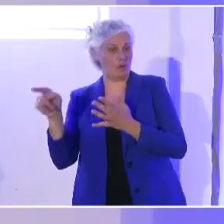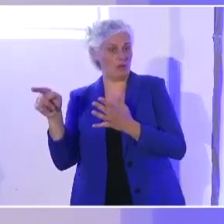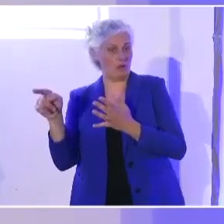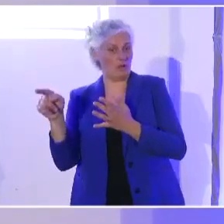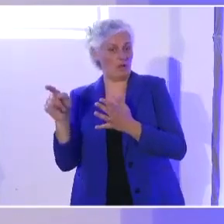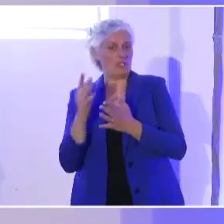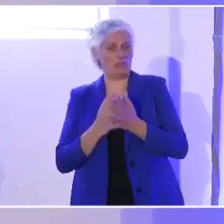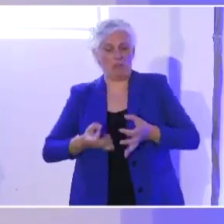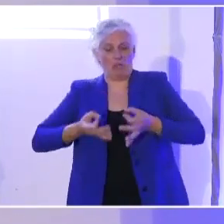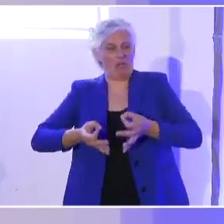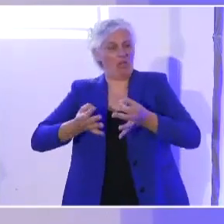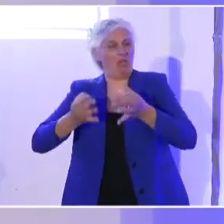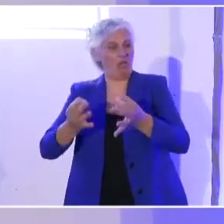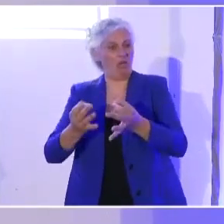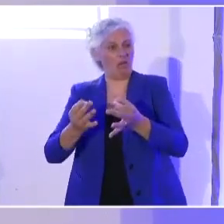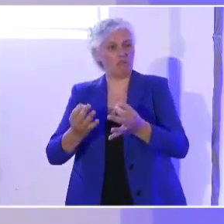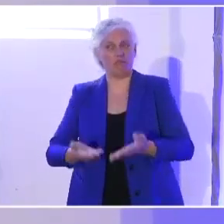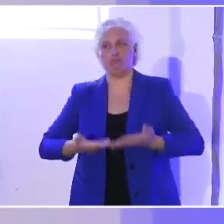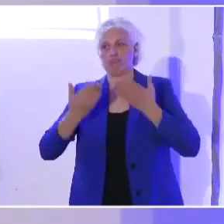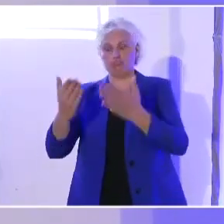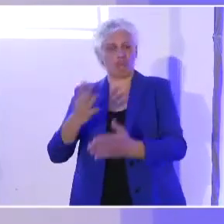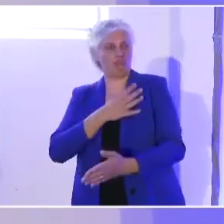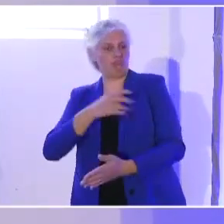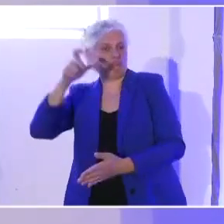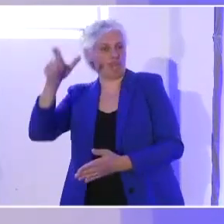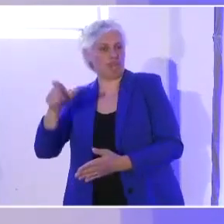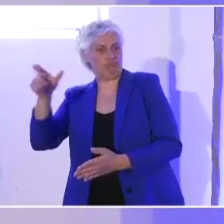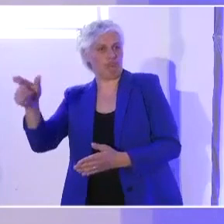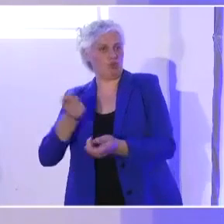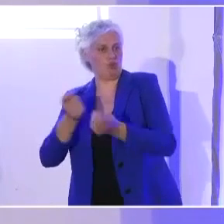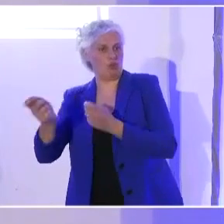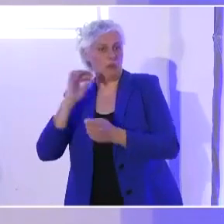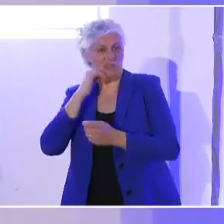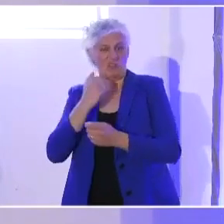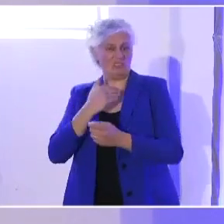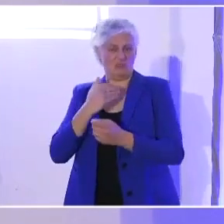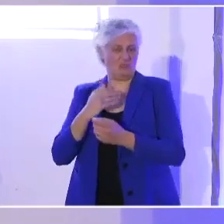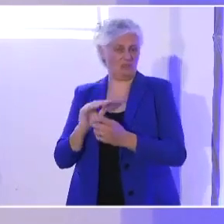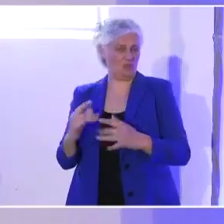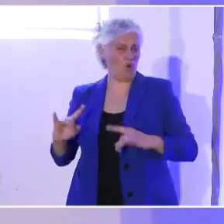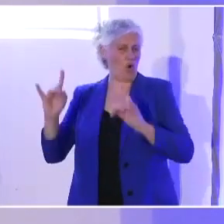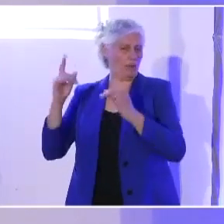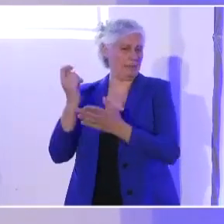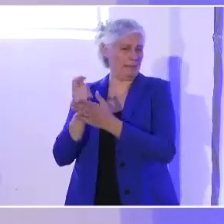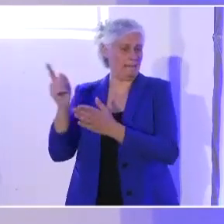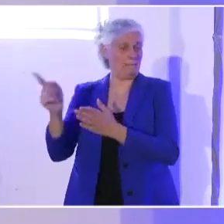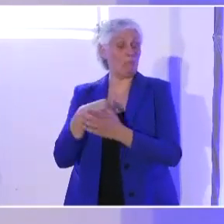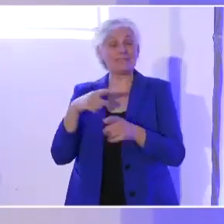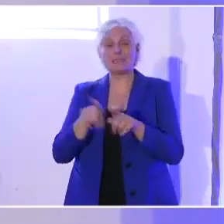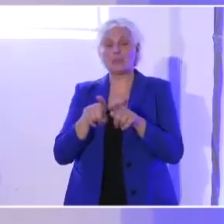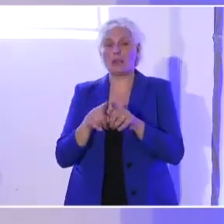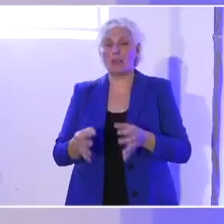had been some delays in informing the controller due to the holiday period, but also they omitted